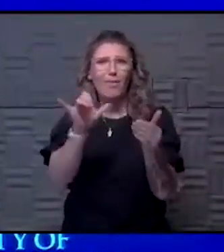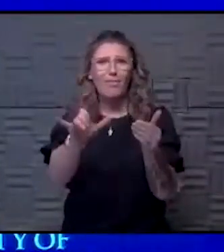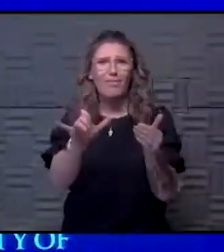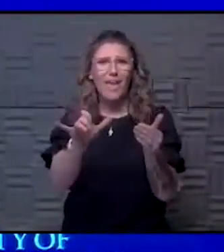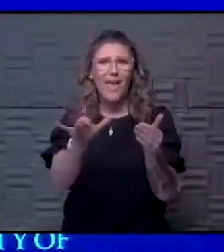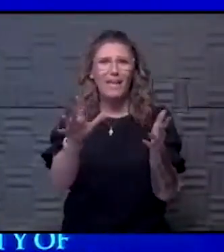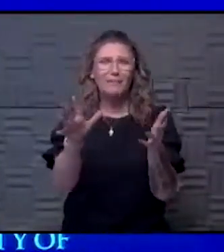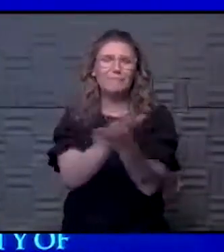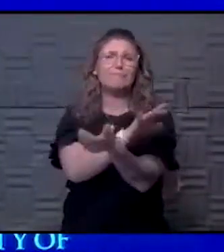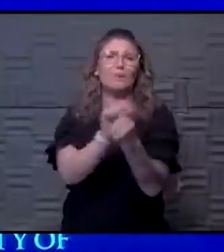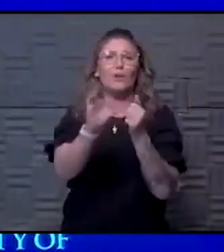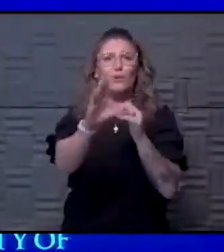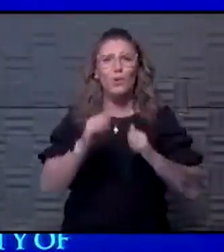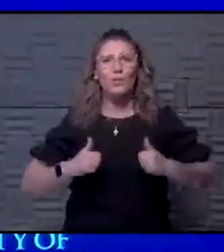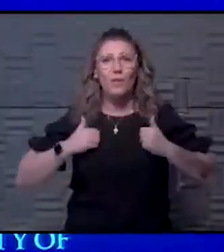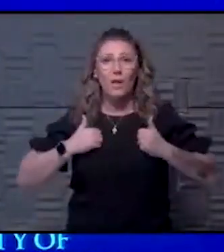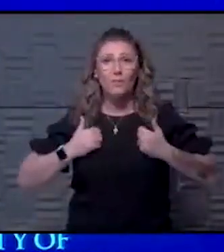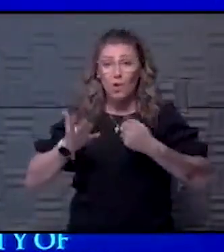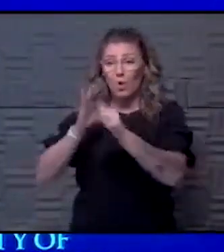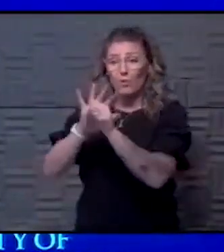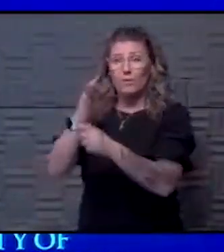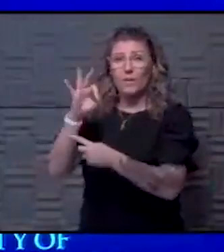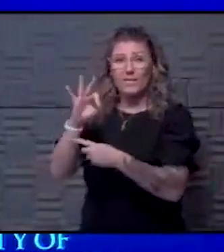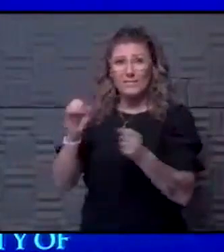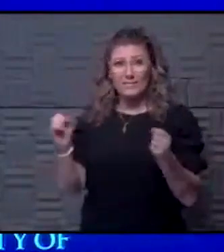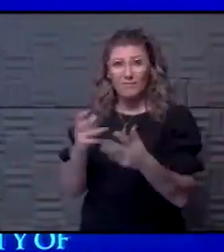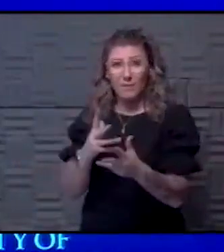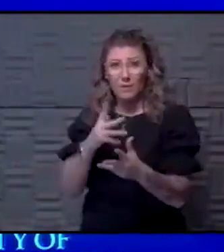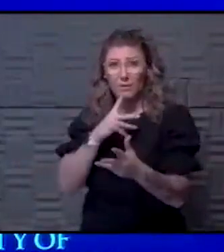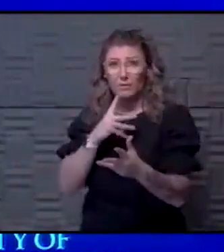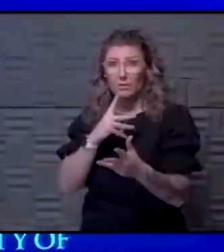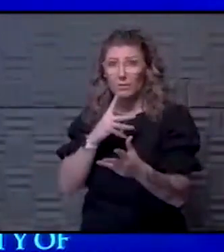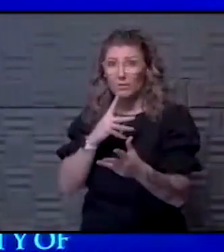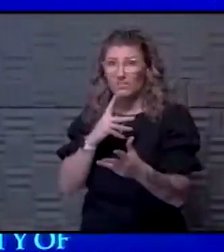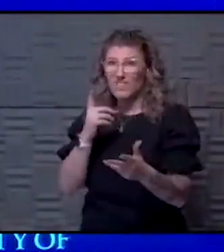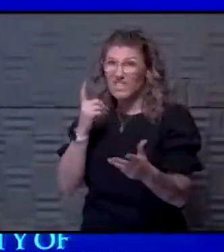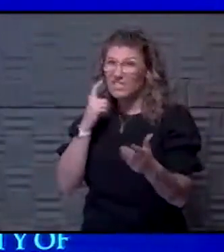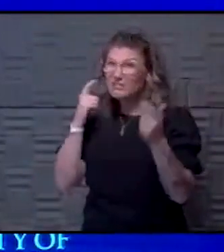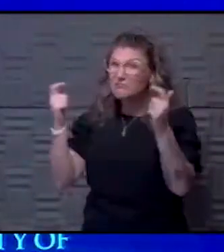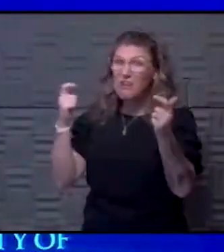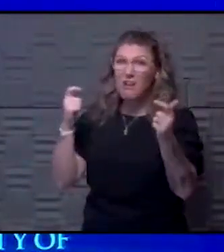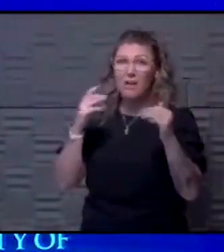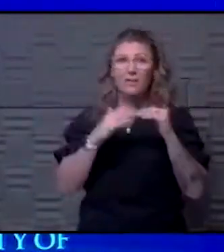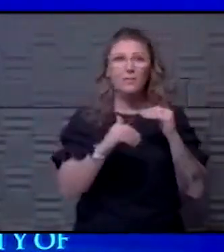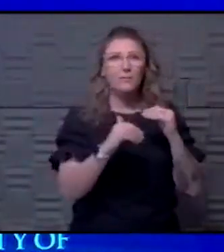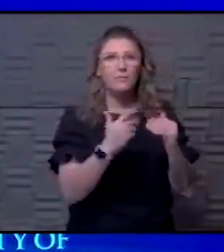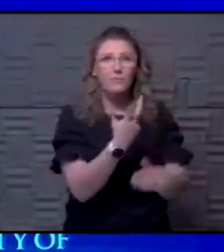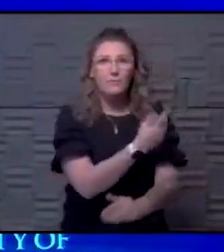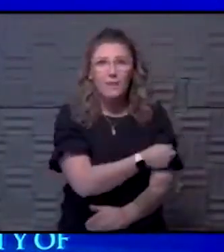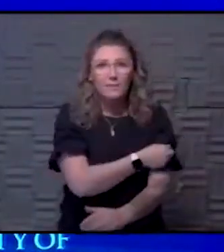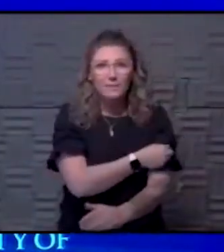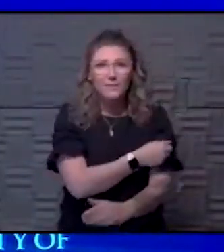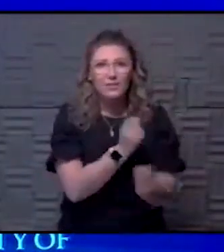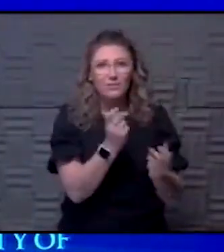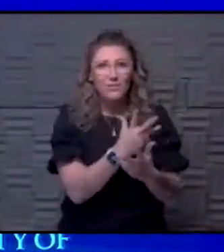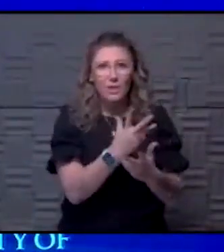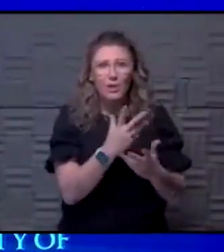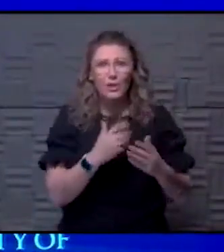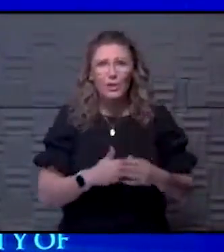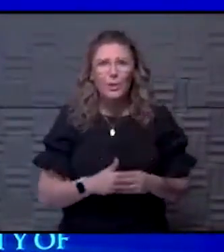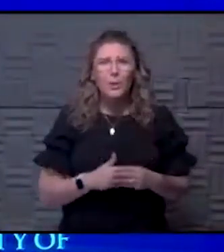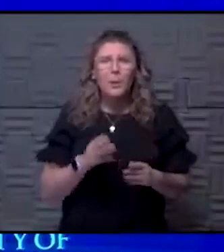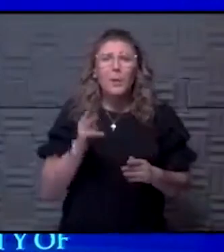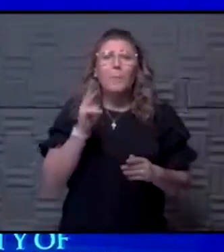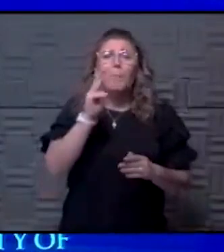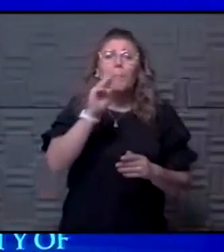And the fear of COVID-19 is much greater than the fear of vaccination. We have had